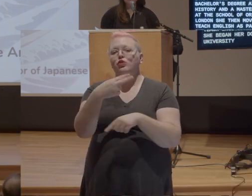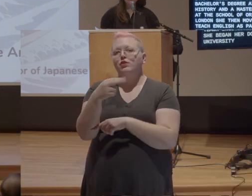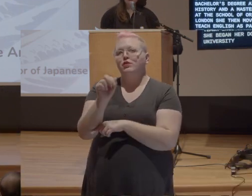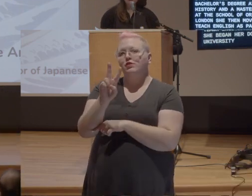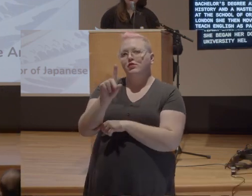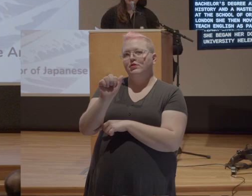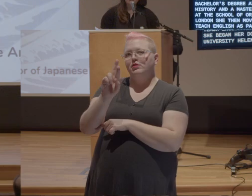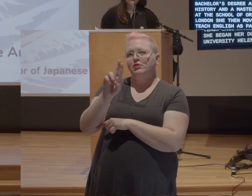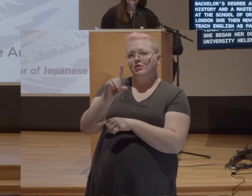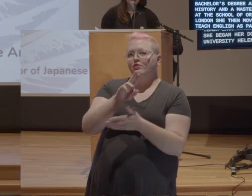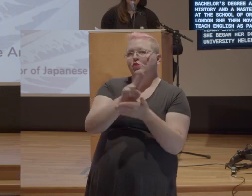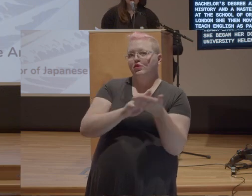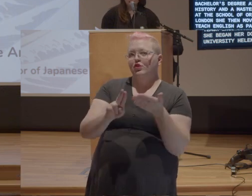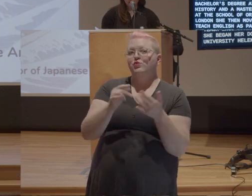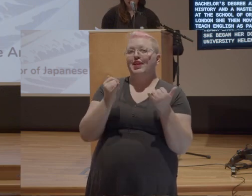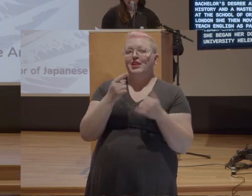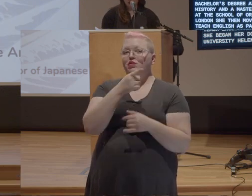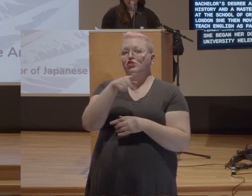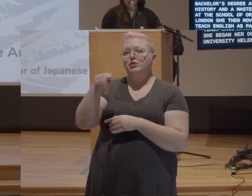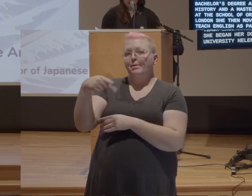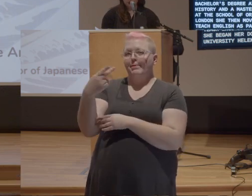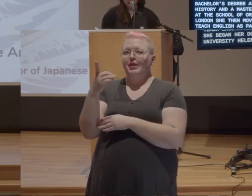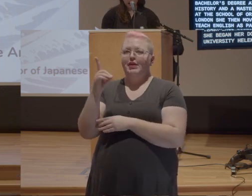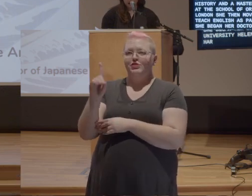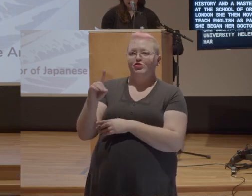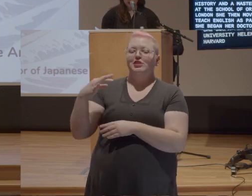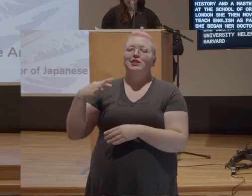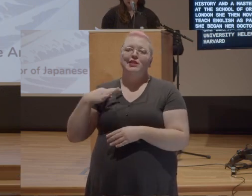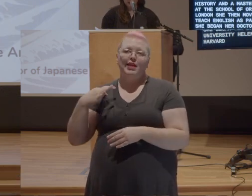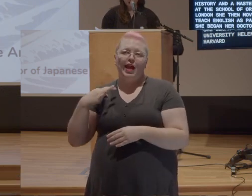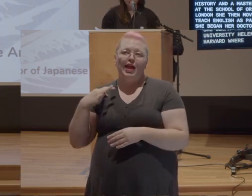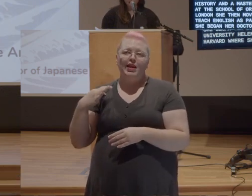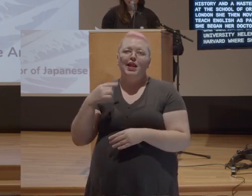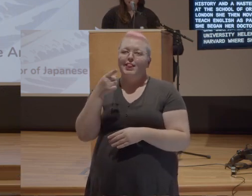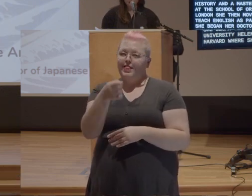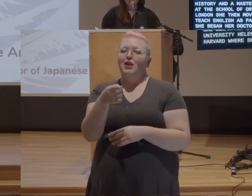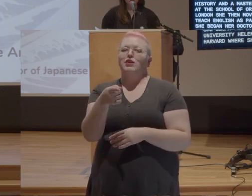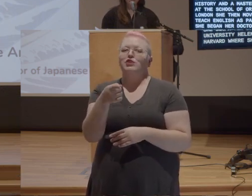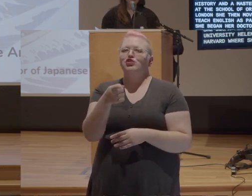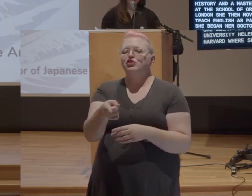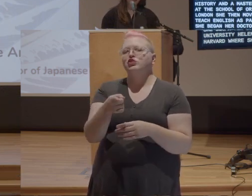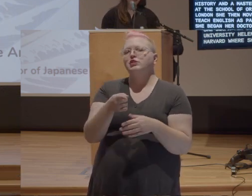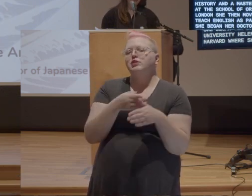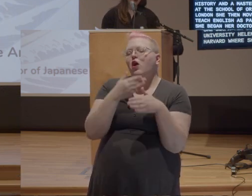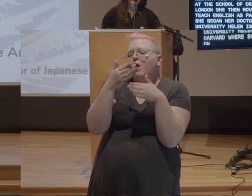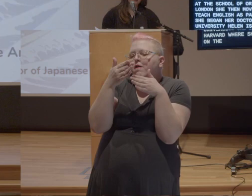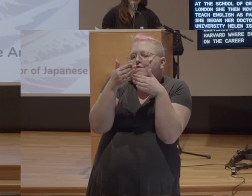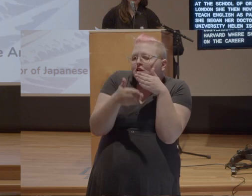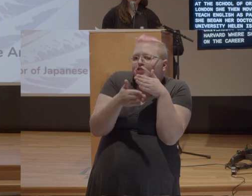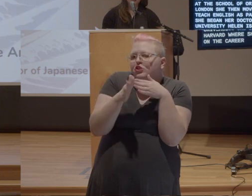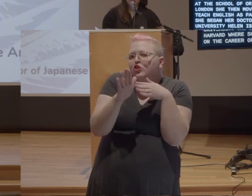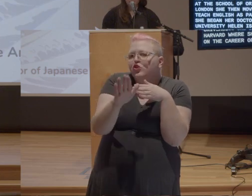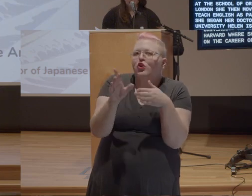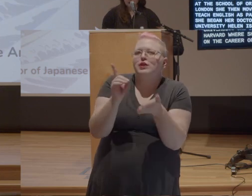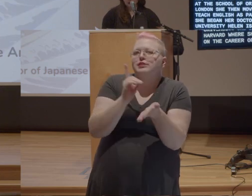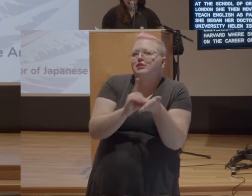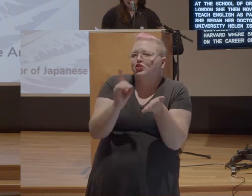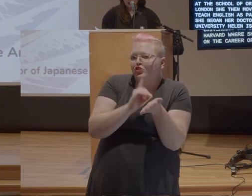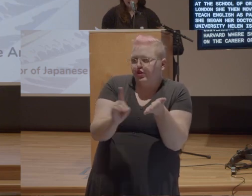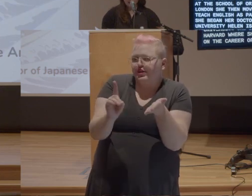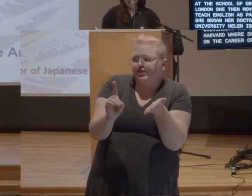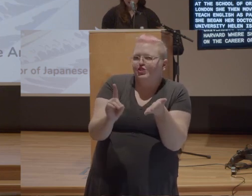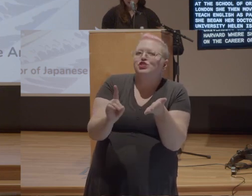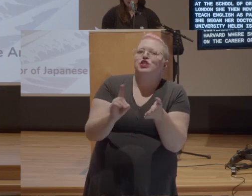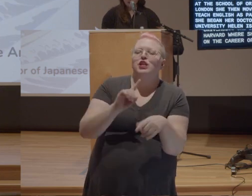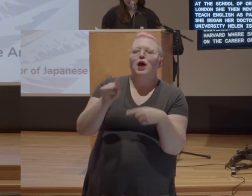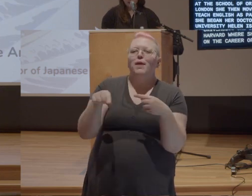Helen is currently a PhD candidate at Harvard, where she is finishing her dissertation on the career of artist Kuroda Seiki